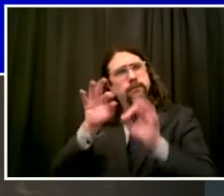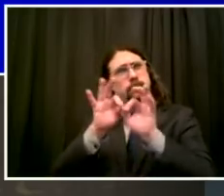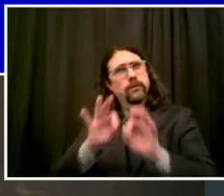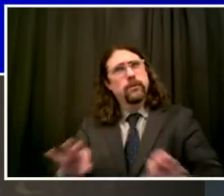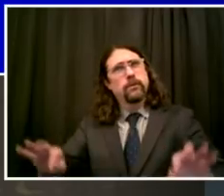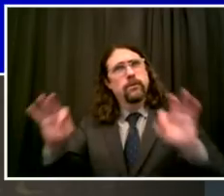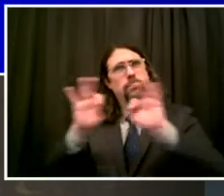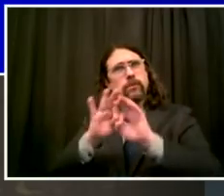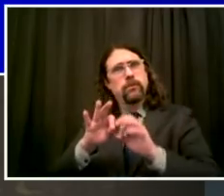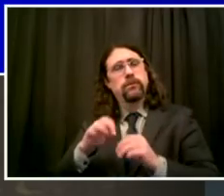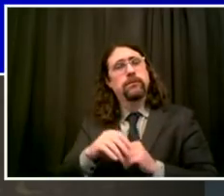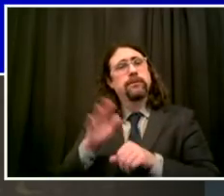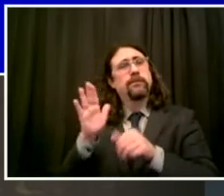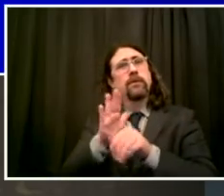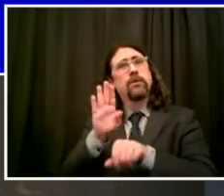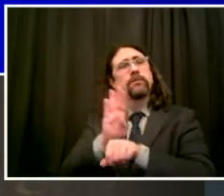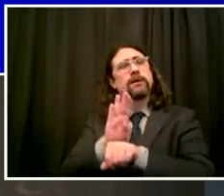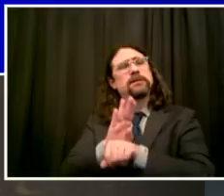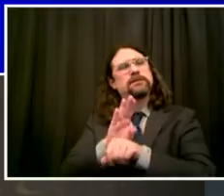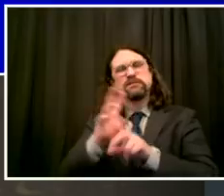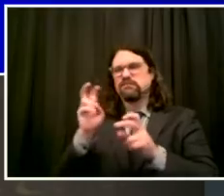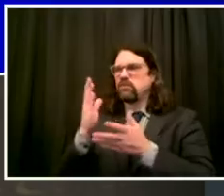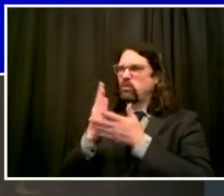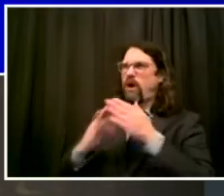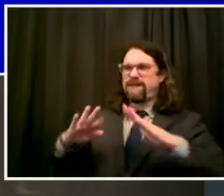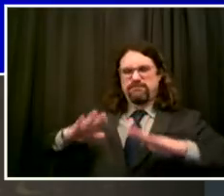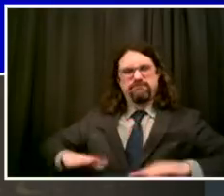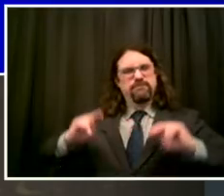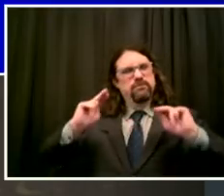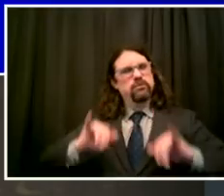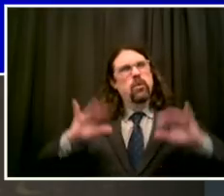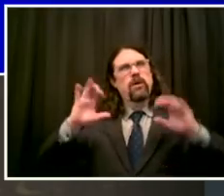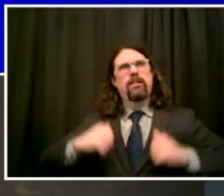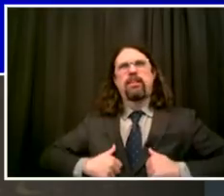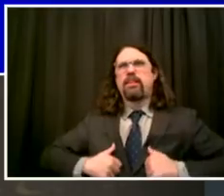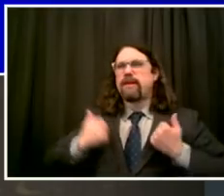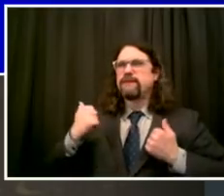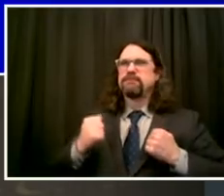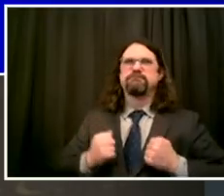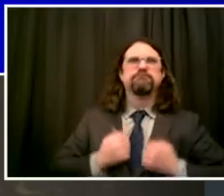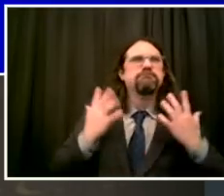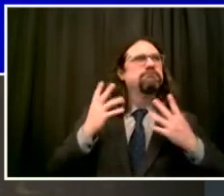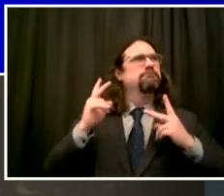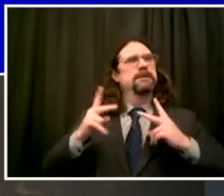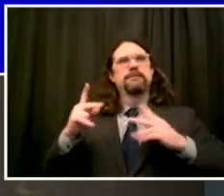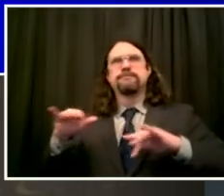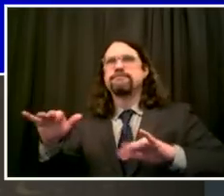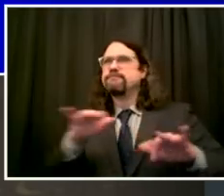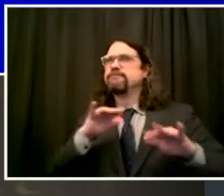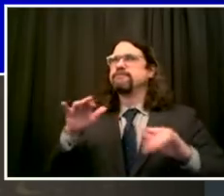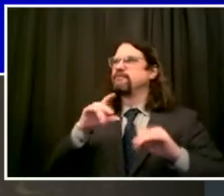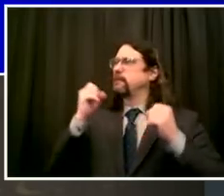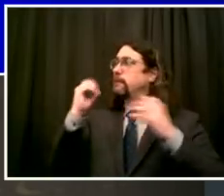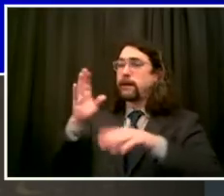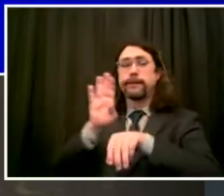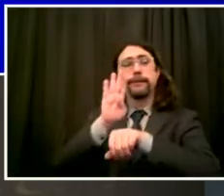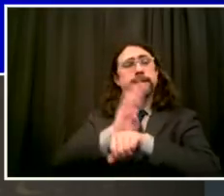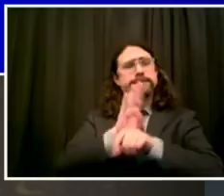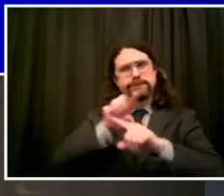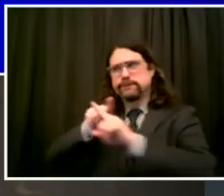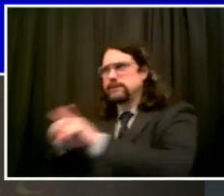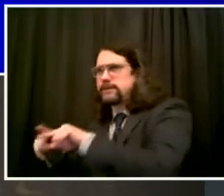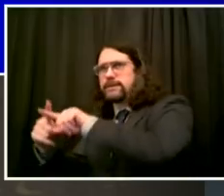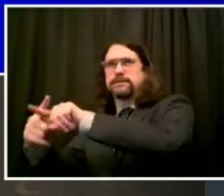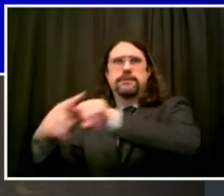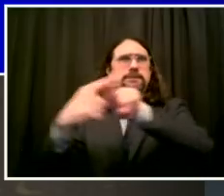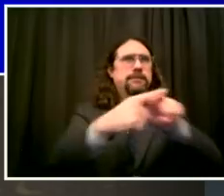good in this city is the small businesses that we depend on, that are part of the character and identity and the culture of our neighborhoods.